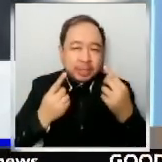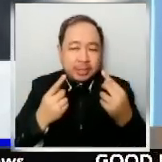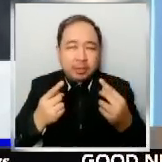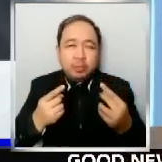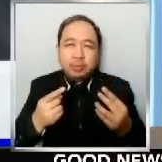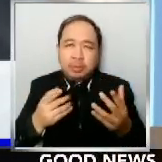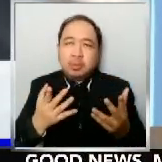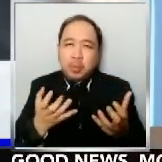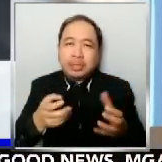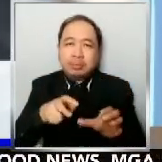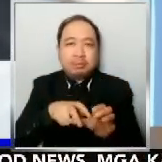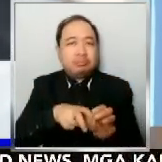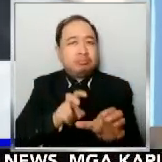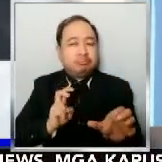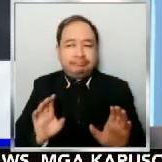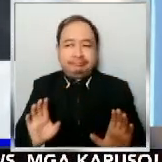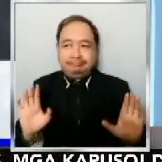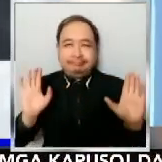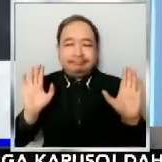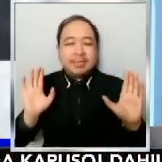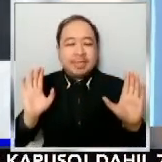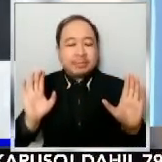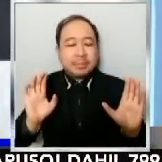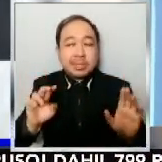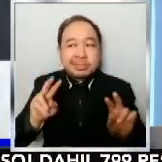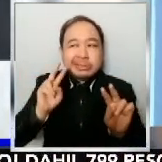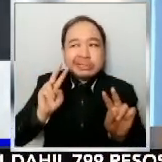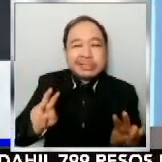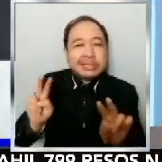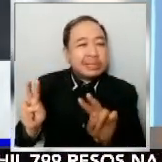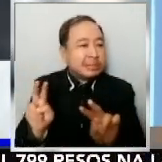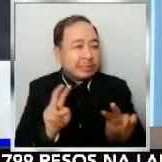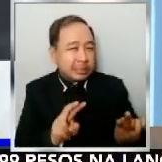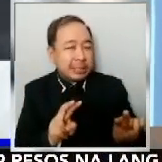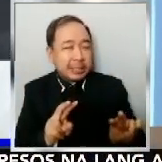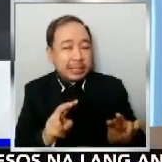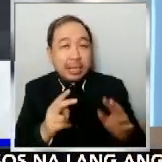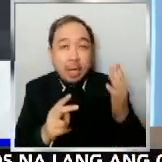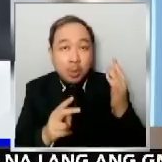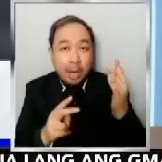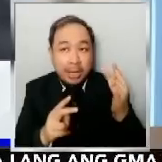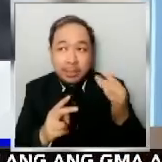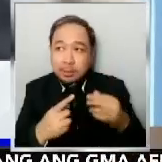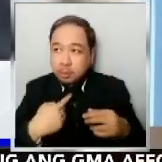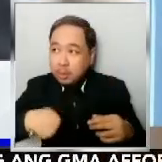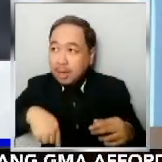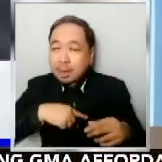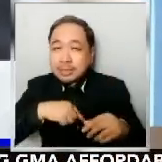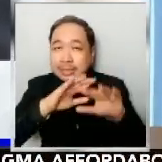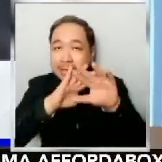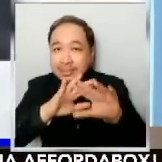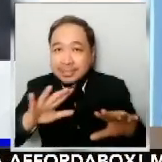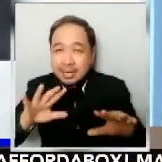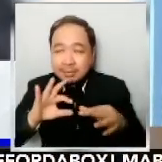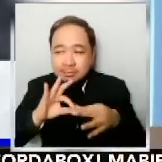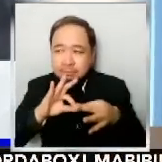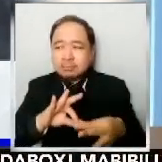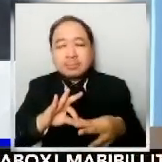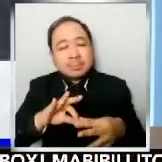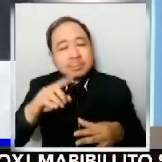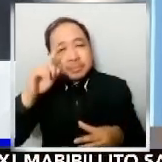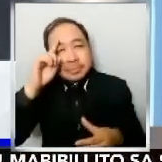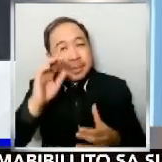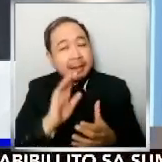that. And simply because we are anchored in the idea that the